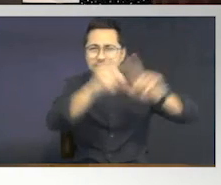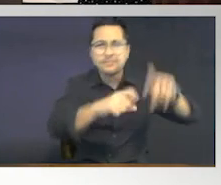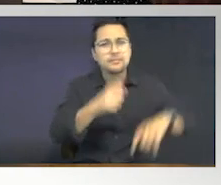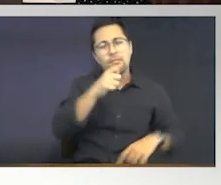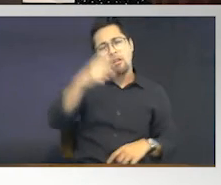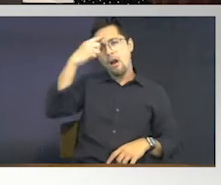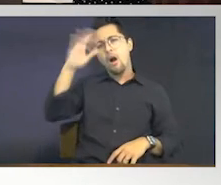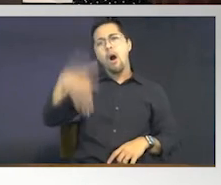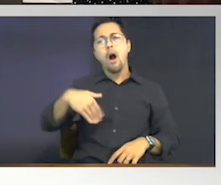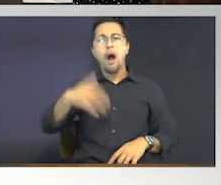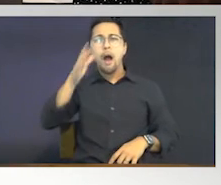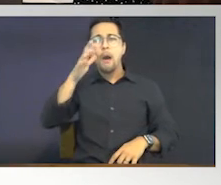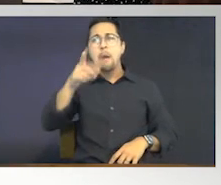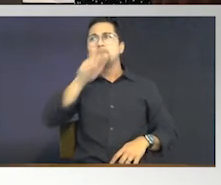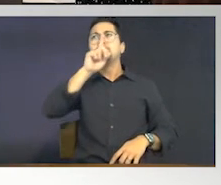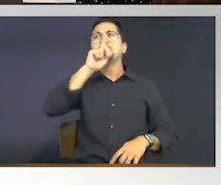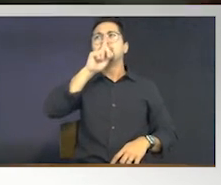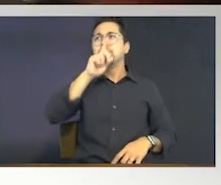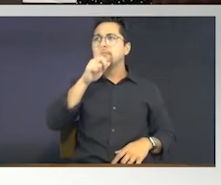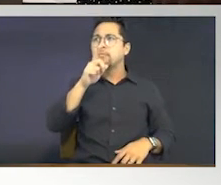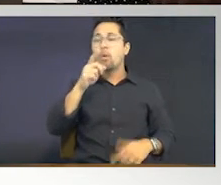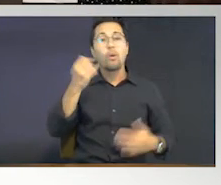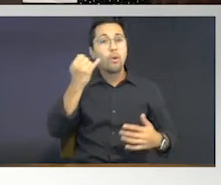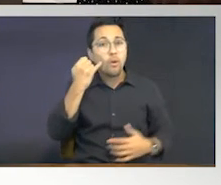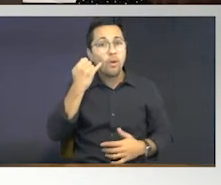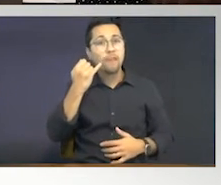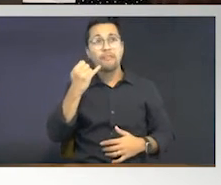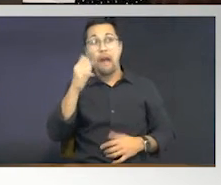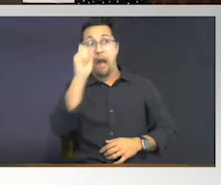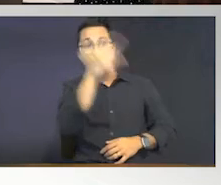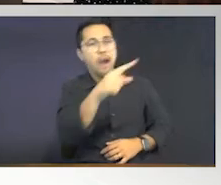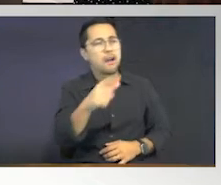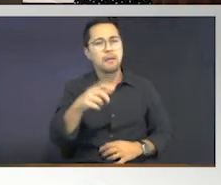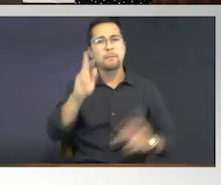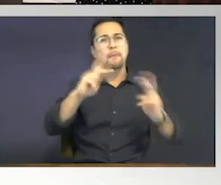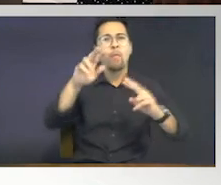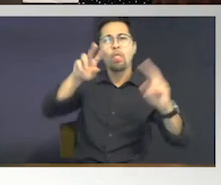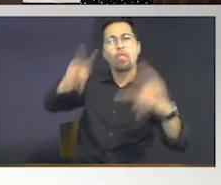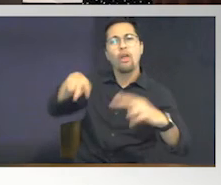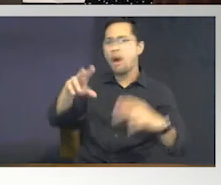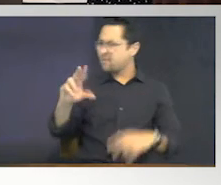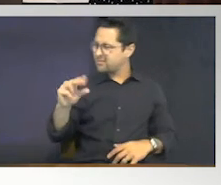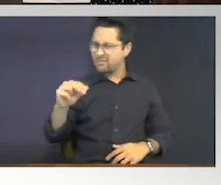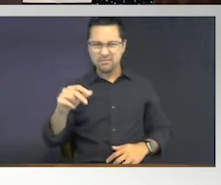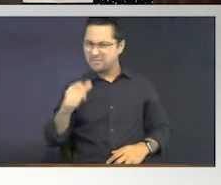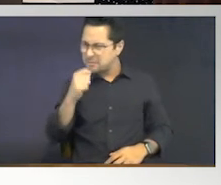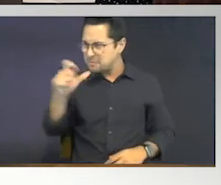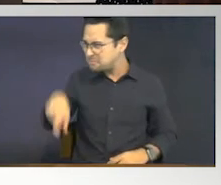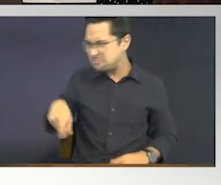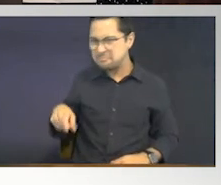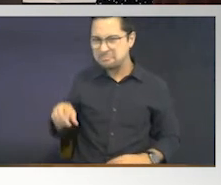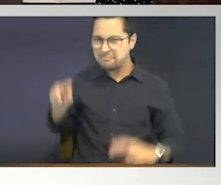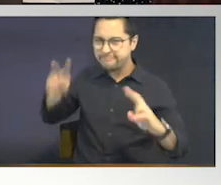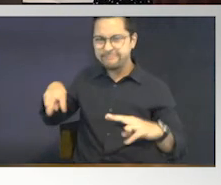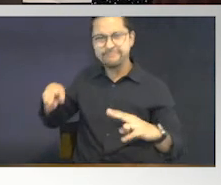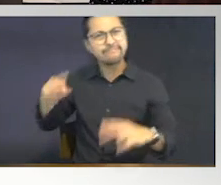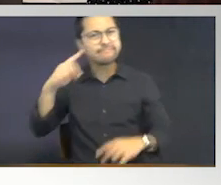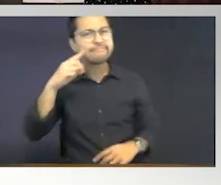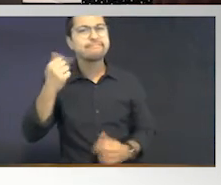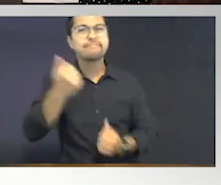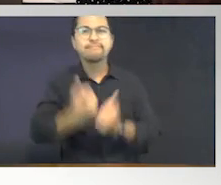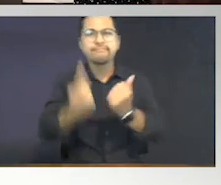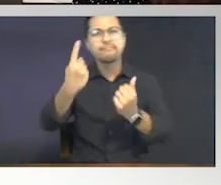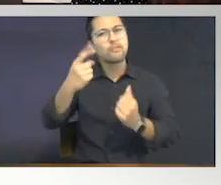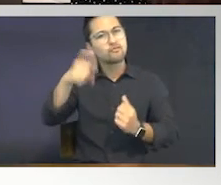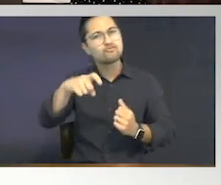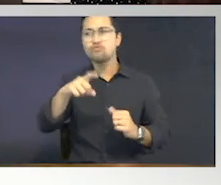asking questions, you know, you're going to be judged. You shouldn't be judged. Everybody should, you know, answer